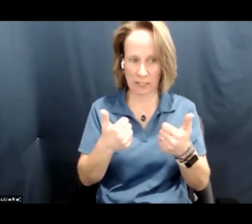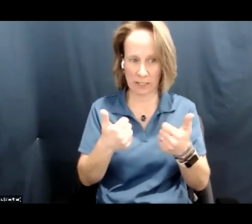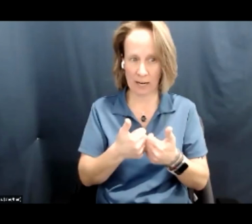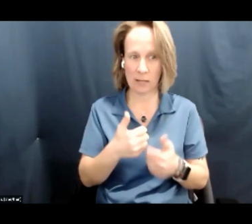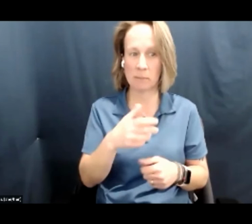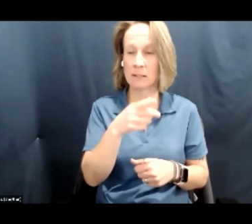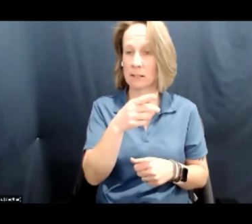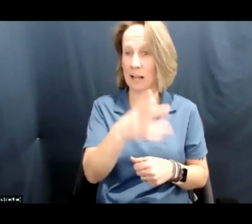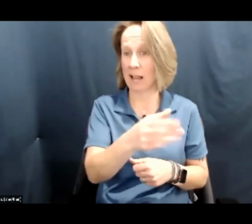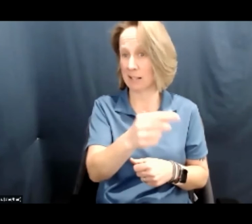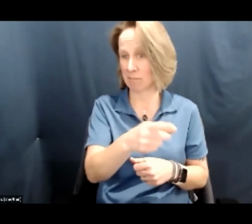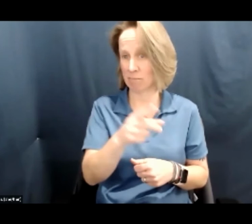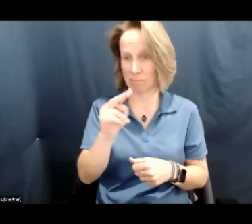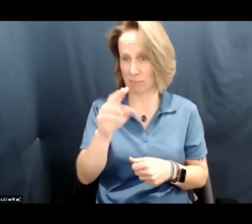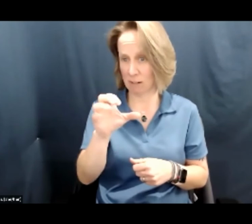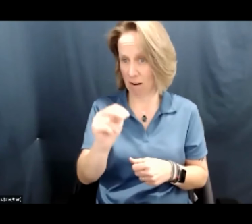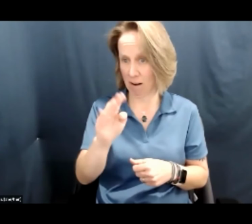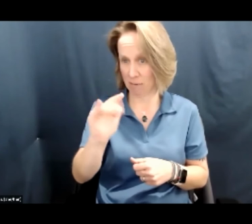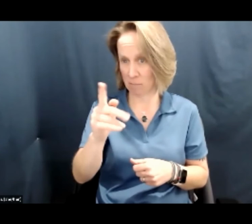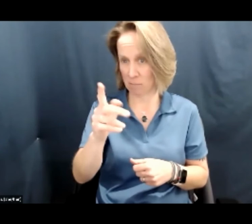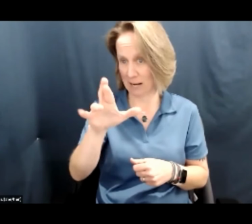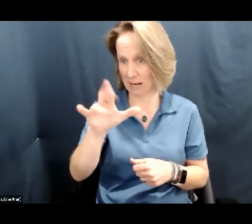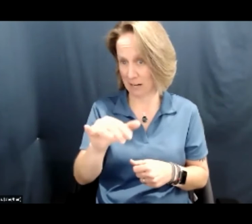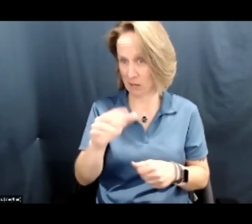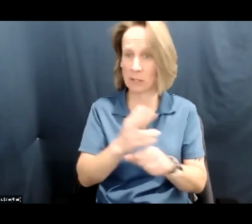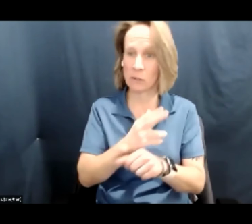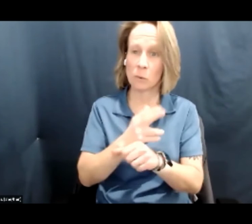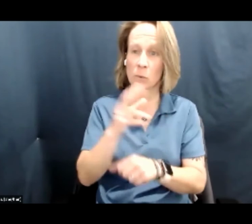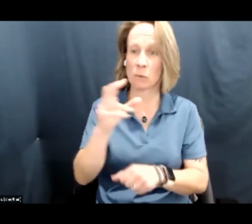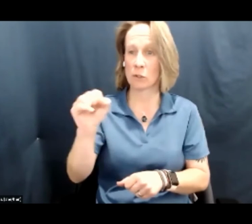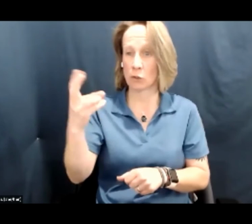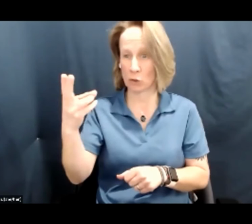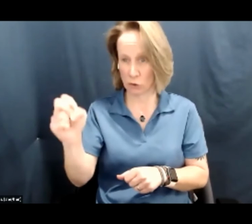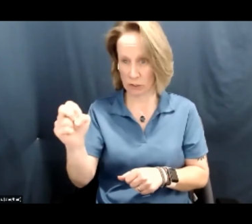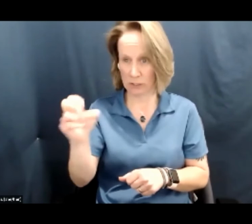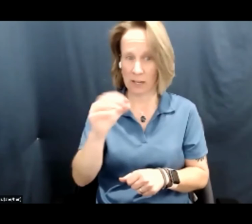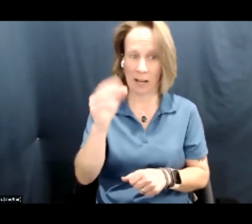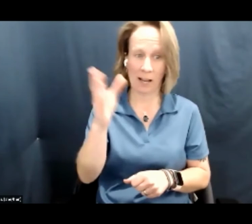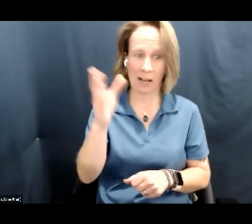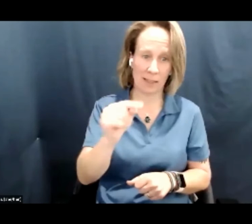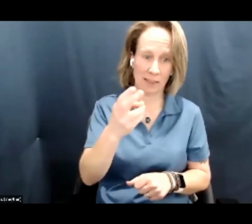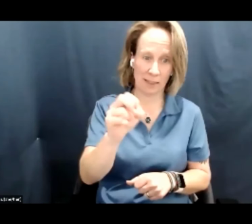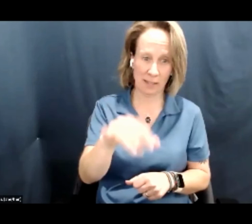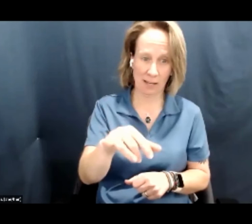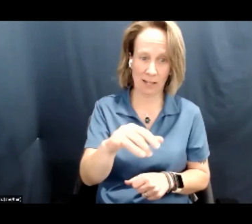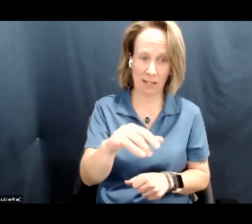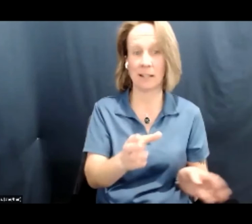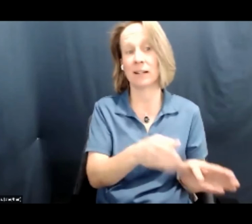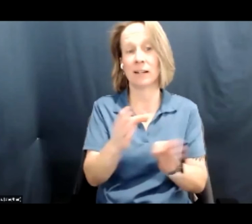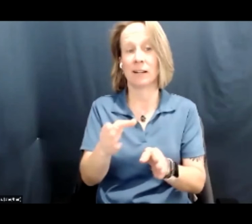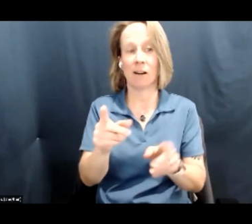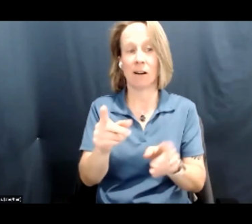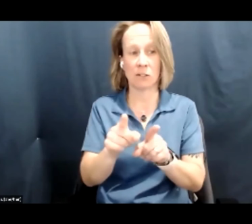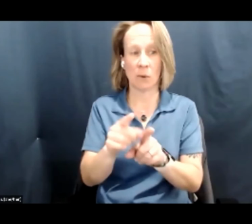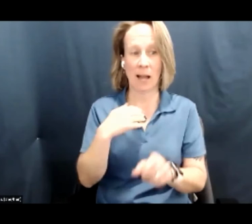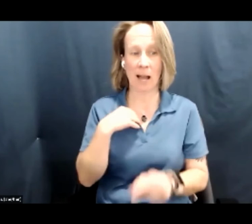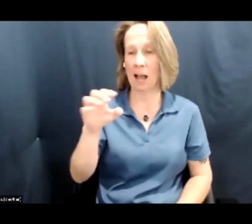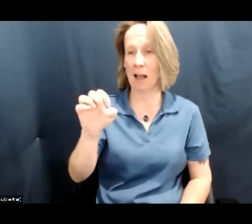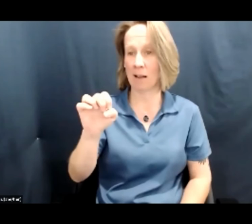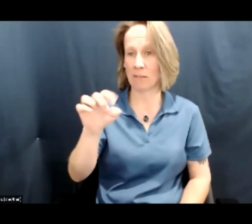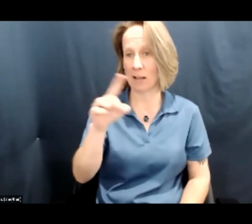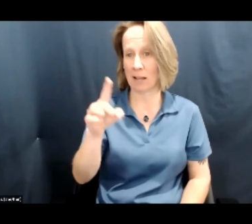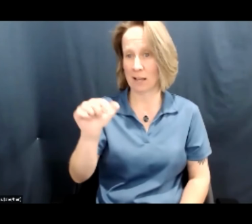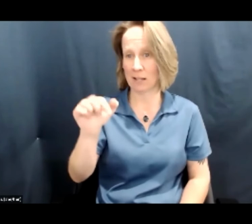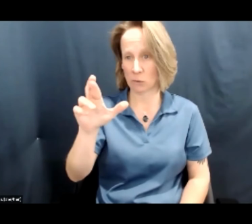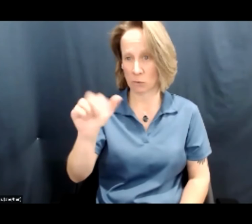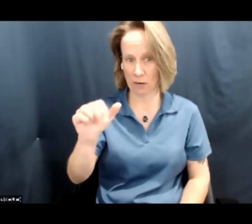pronouns. At the bottom of the screen, there's Ezra Miller, who also identifies as non-binary. And